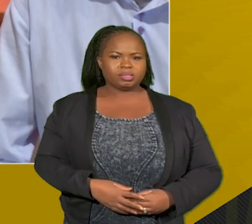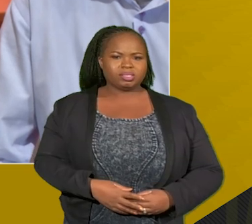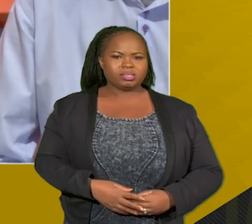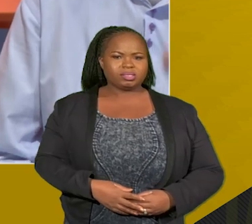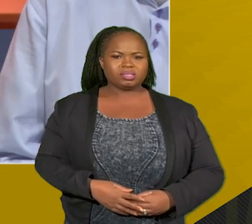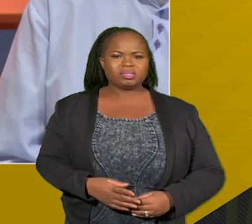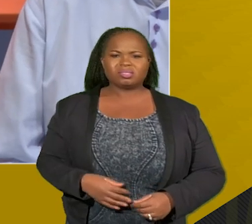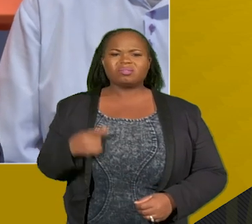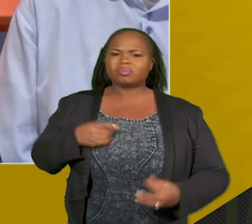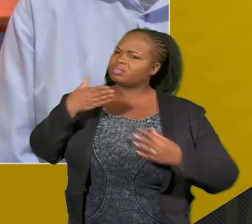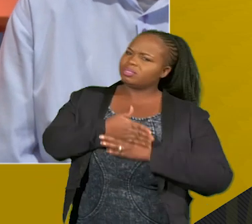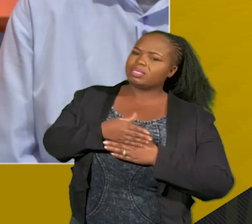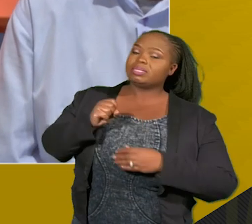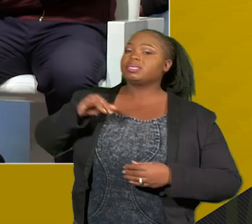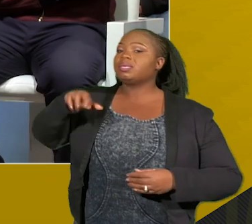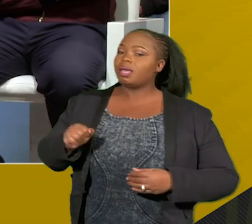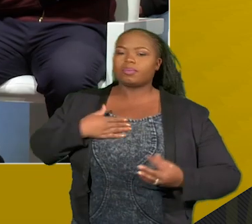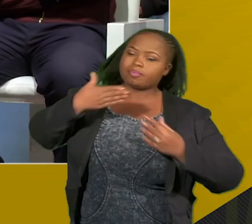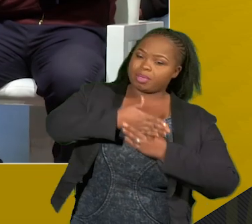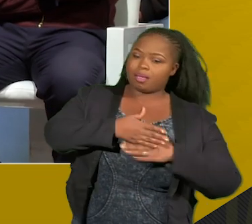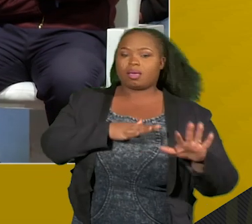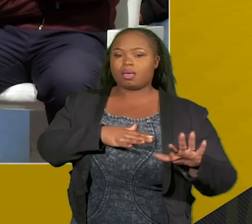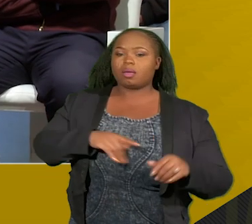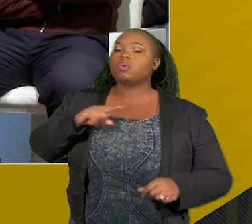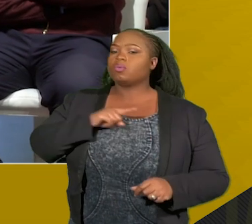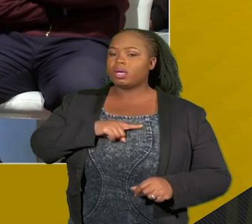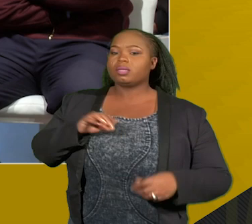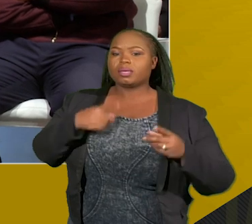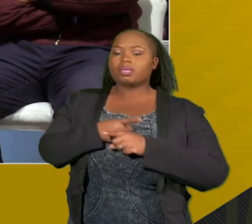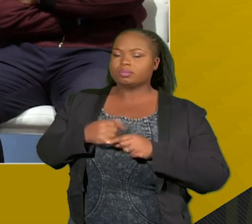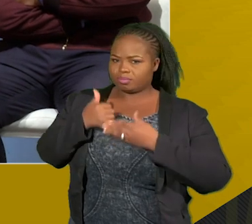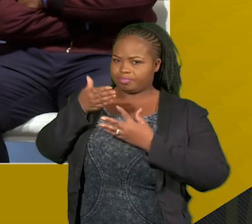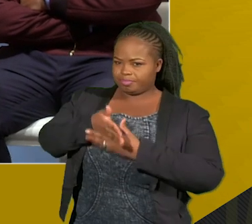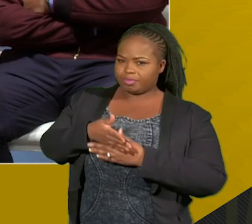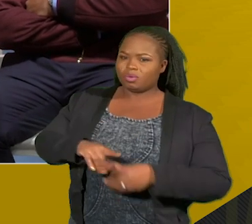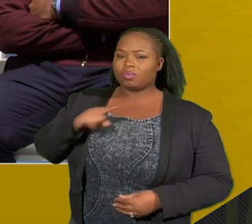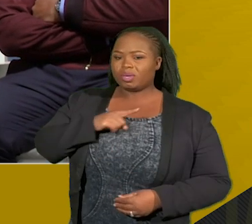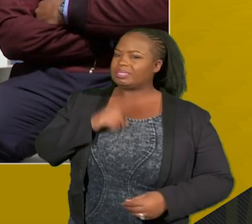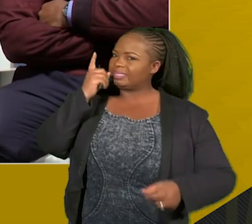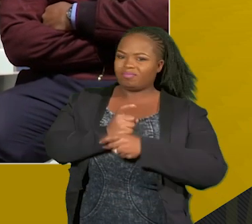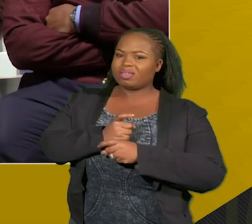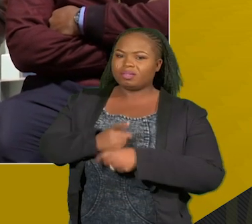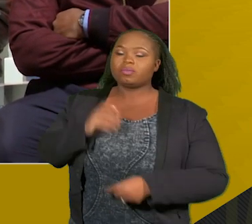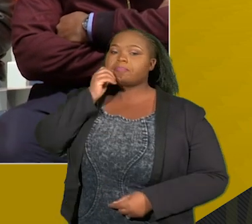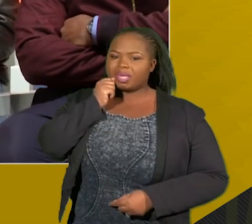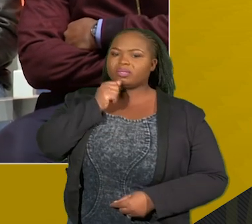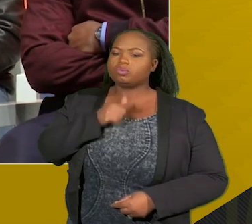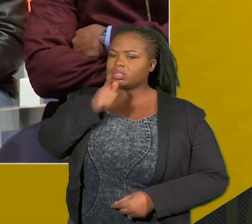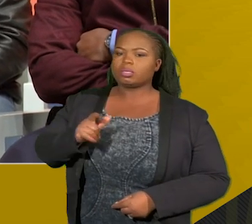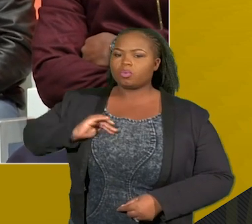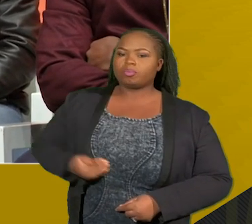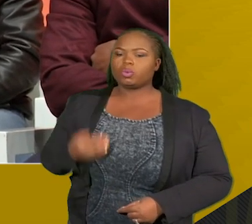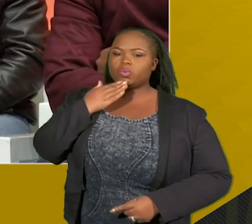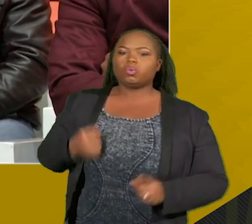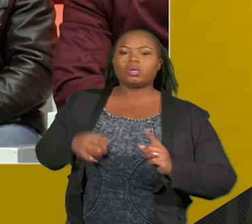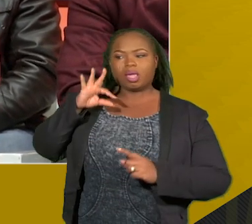the society. Can I come in there, Sia? The society. Can I quickly come in there, Sia? You see, yeah, help me come in there. Okay. It's very difficult for a man to tell a woman who's being